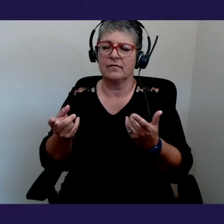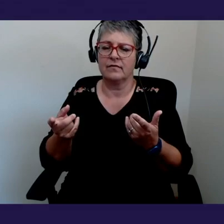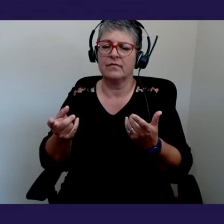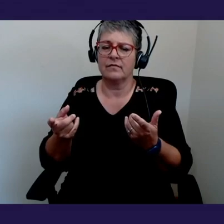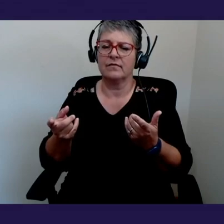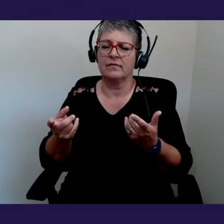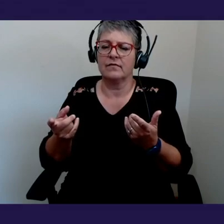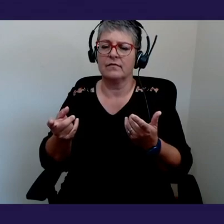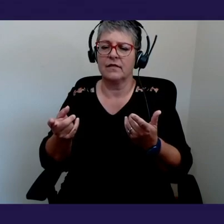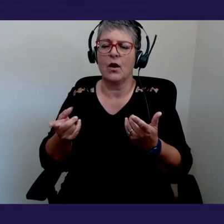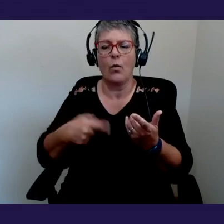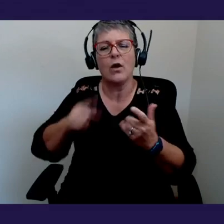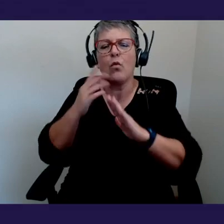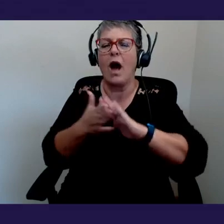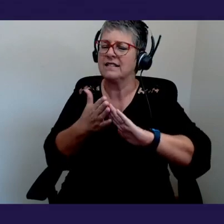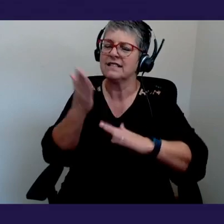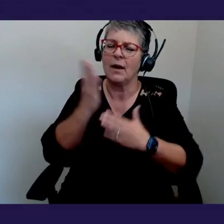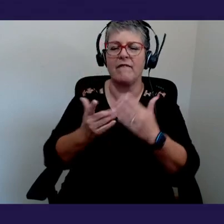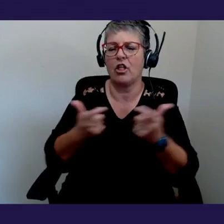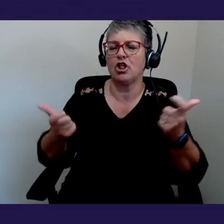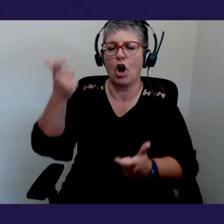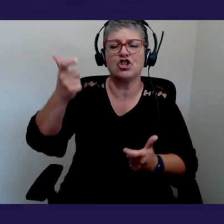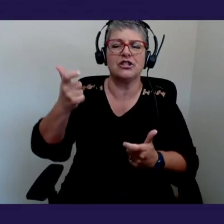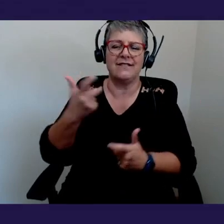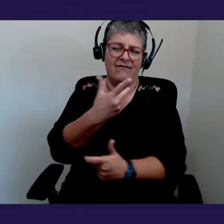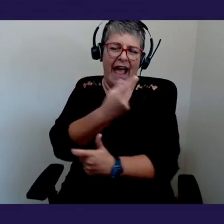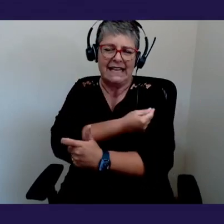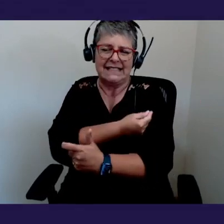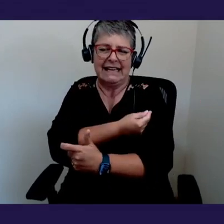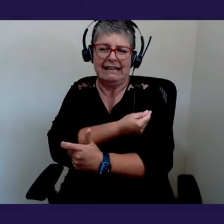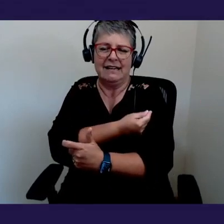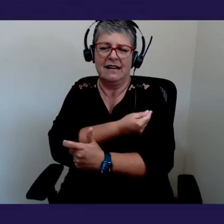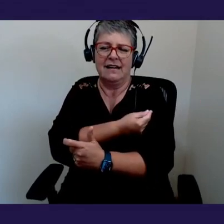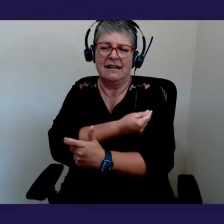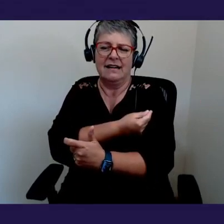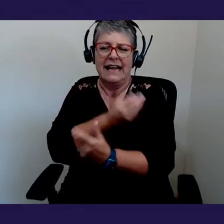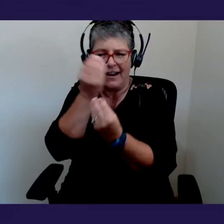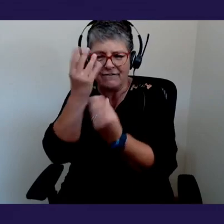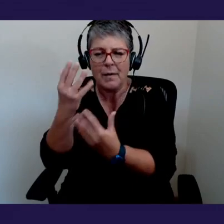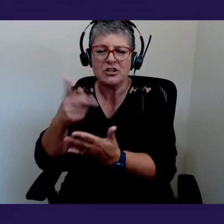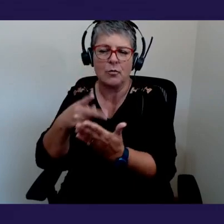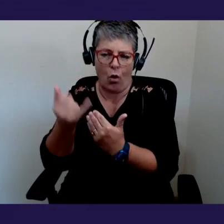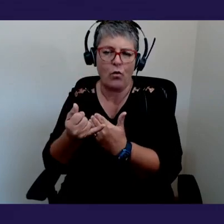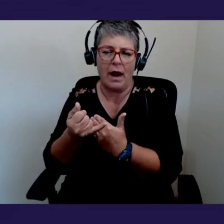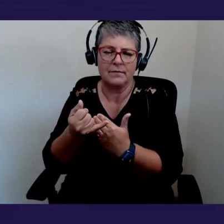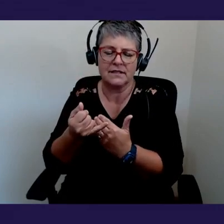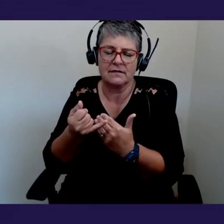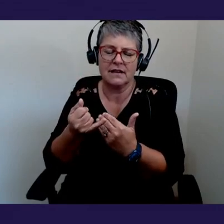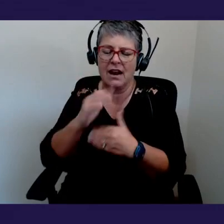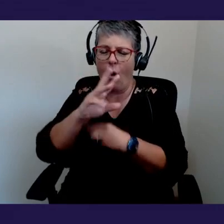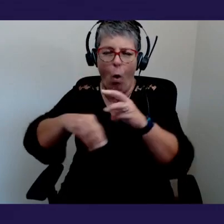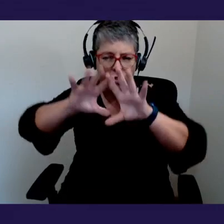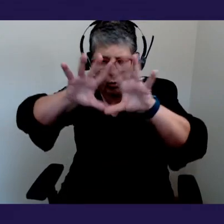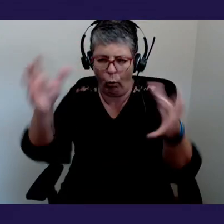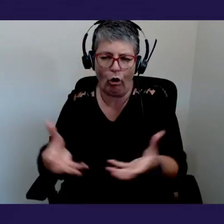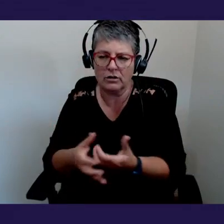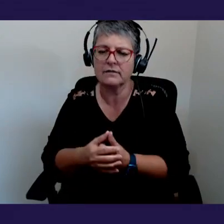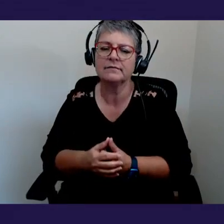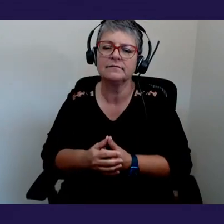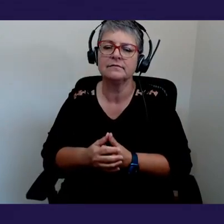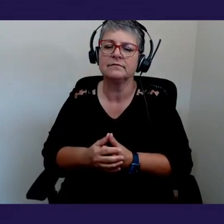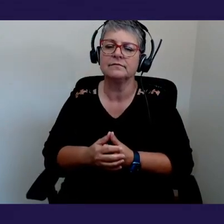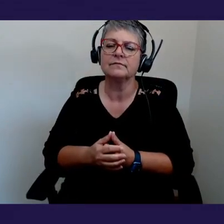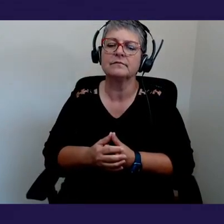Just some observations that we have. I think WHO did a really good job in 2020 in rising to the moment